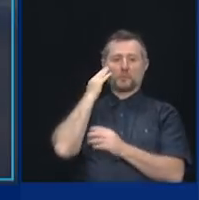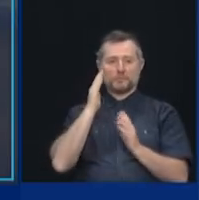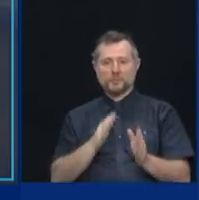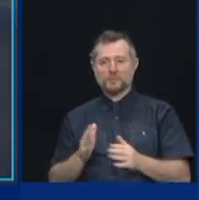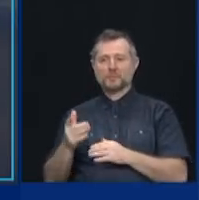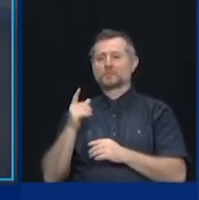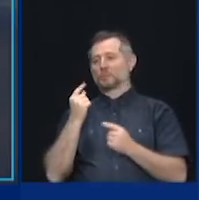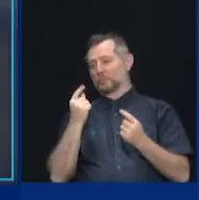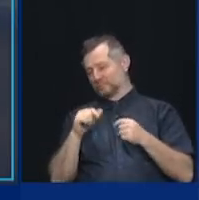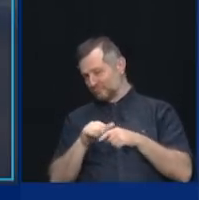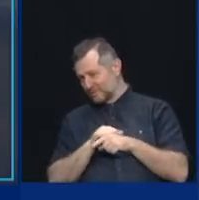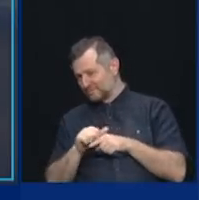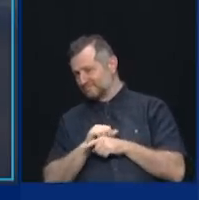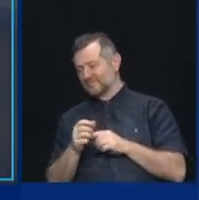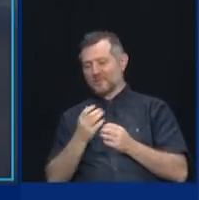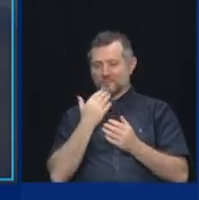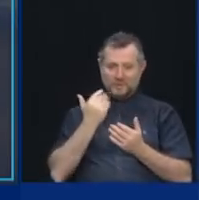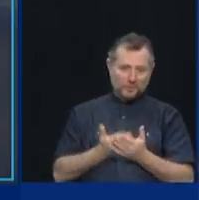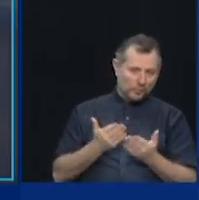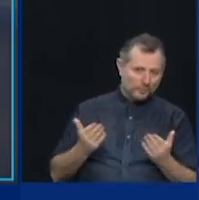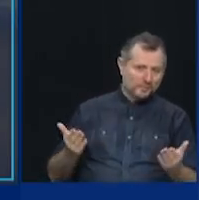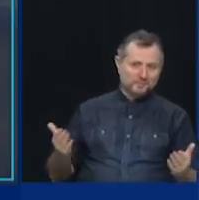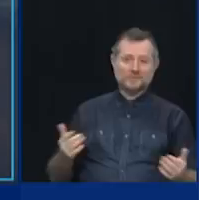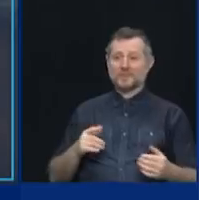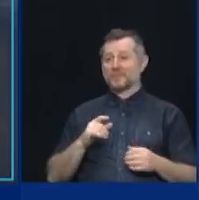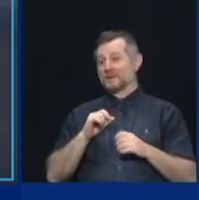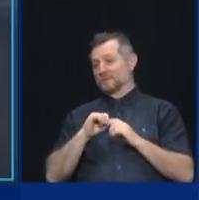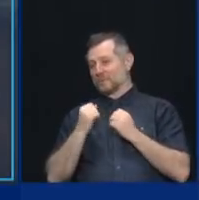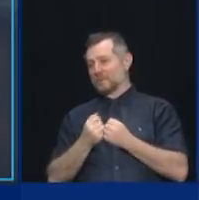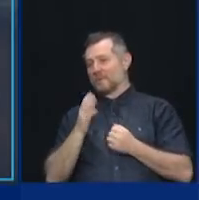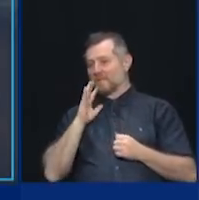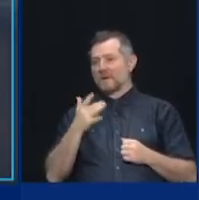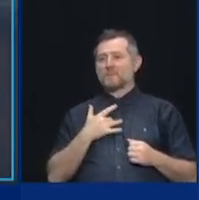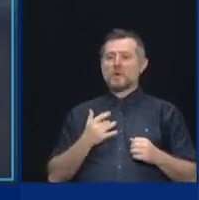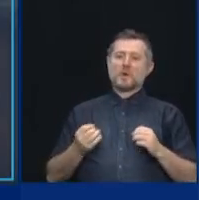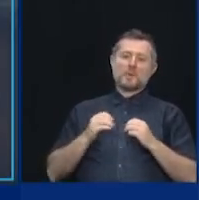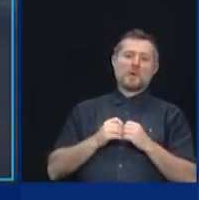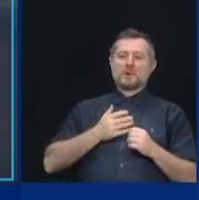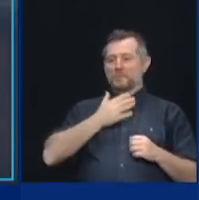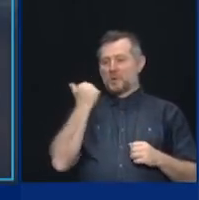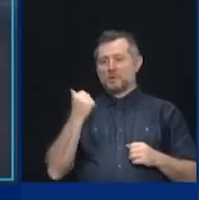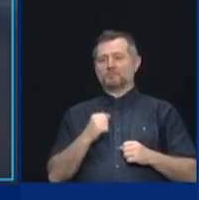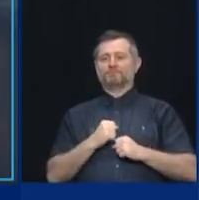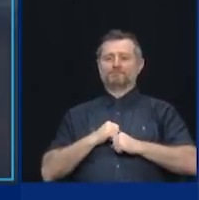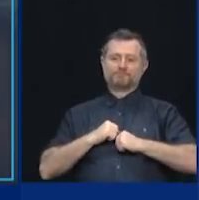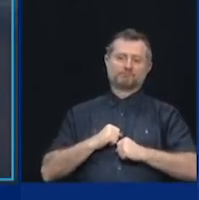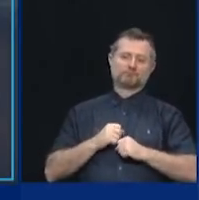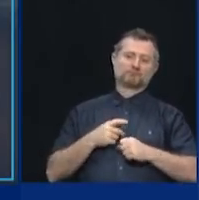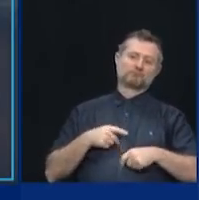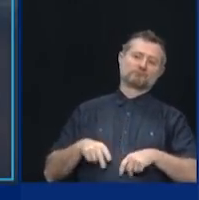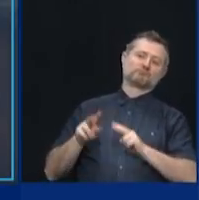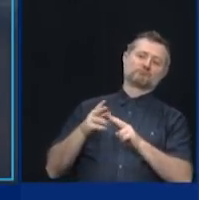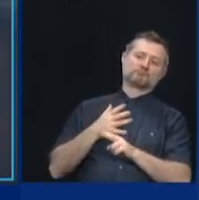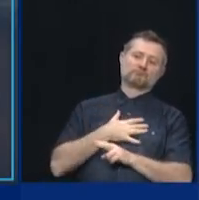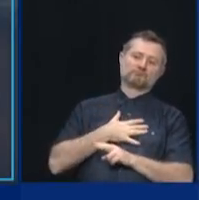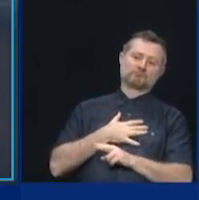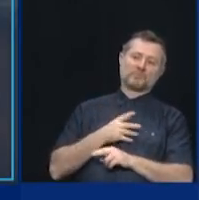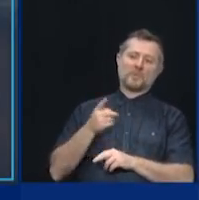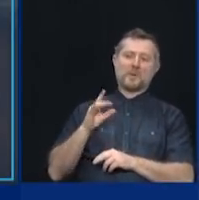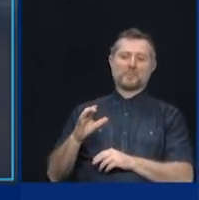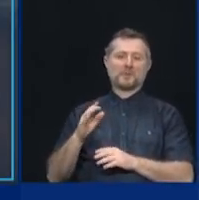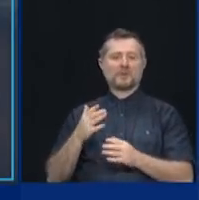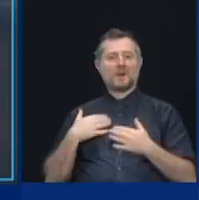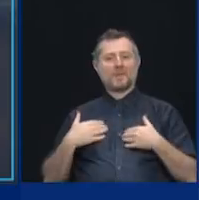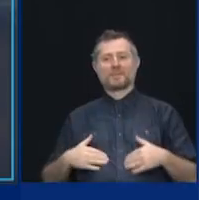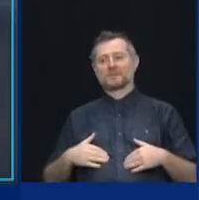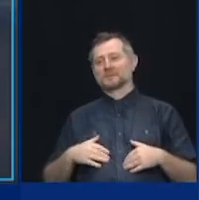Society itself is going to have a new appreciation for public health. The Department of Health is going to be a different Department of Health